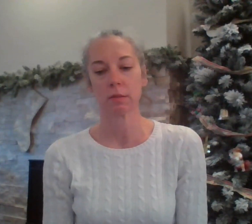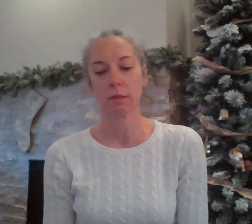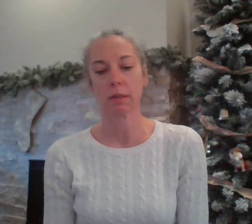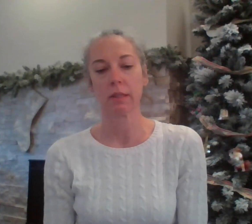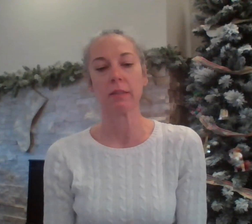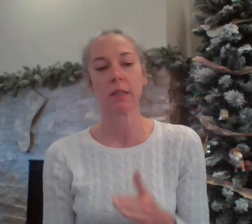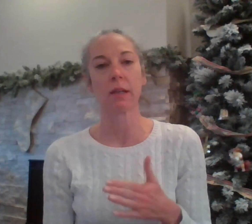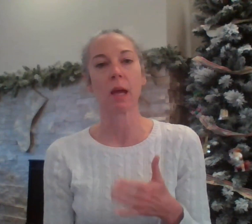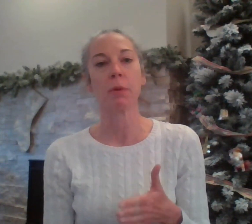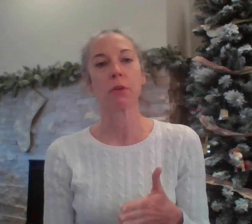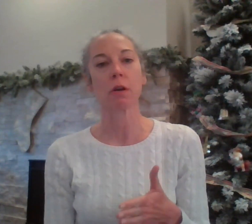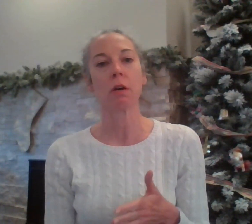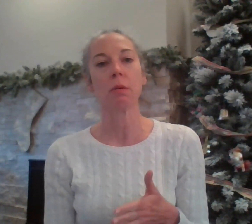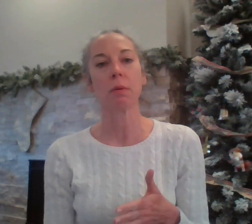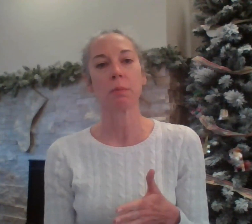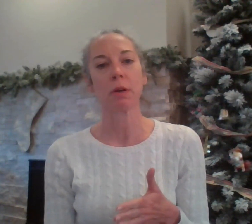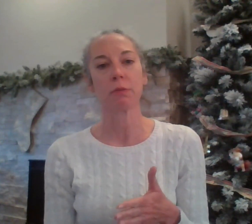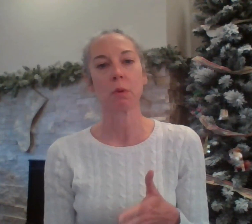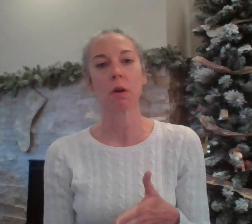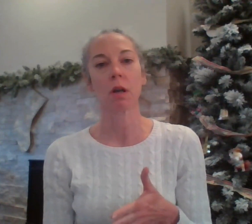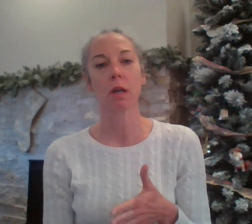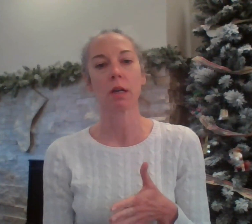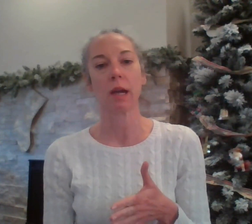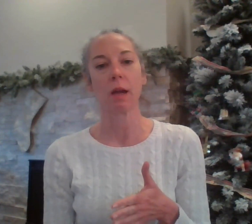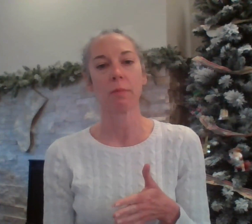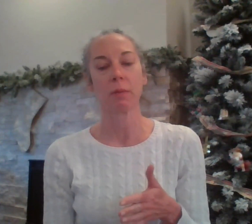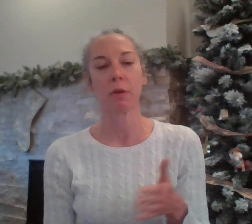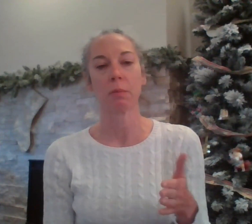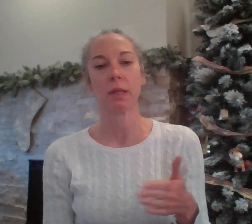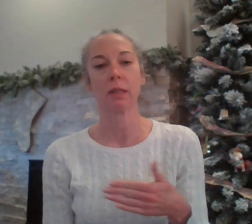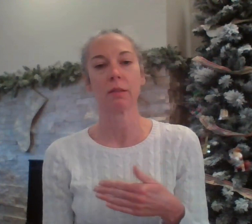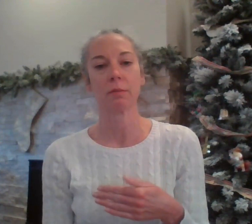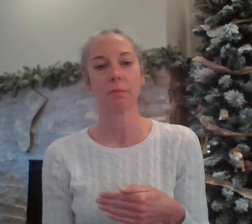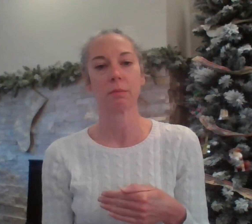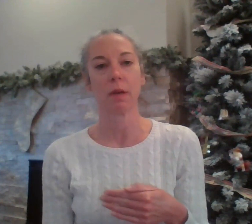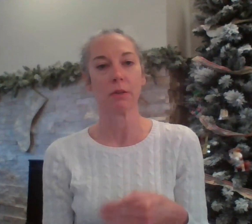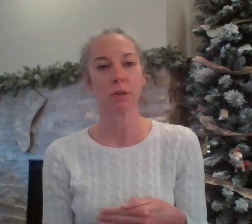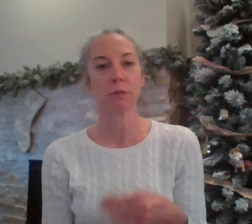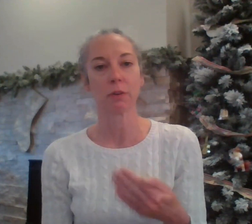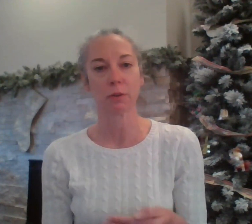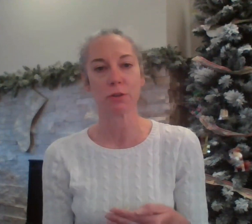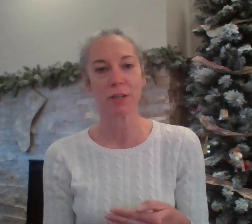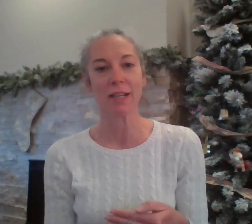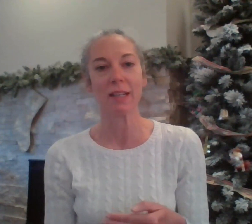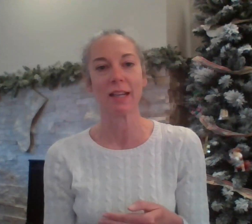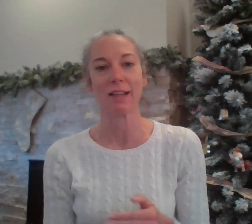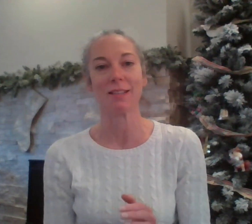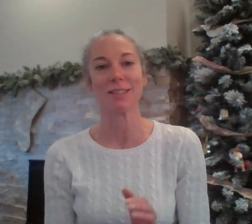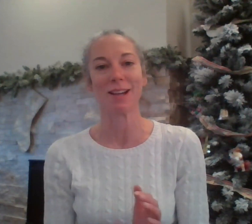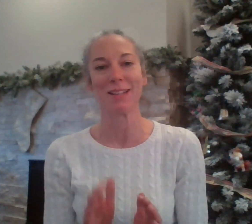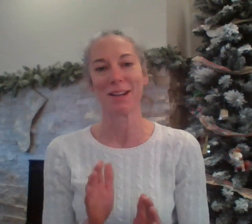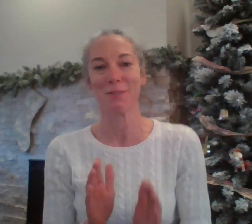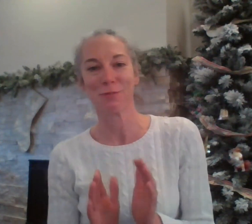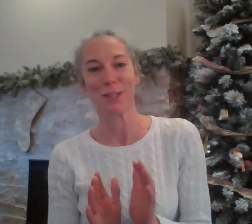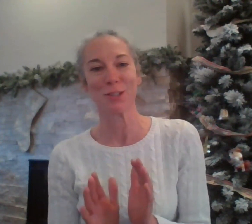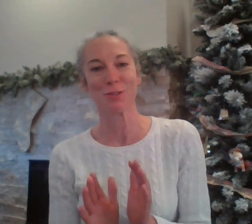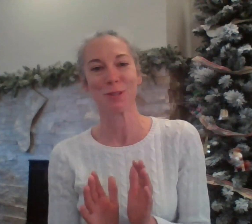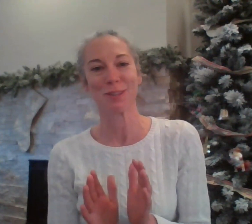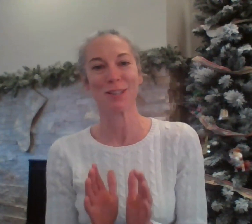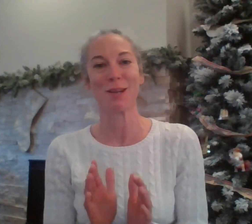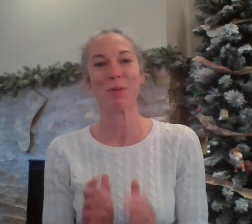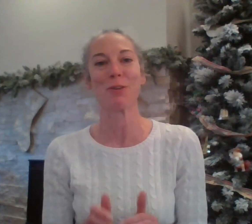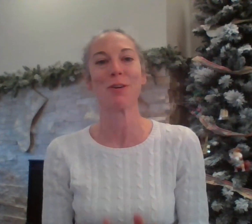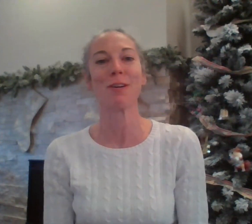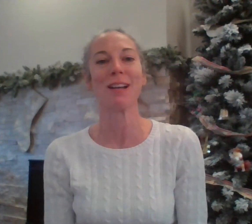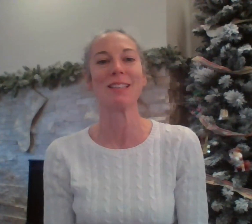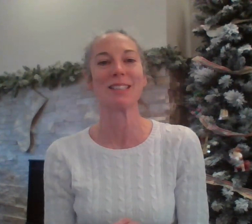and they did an epidural before they put me under for surgery, and I kind of flinched